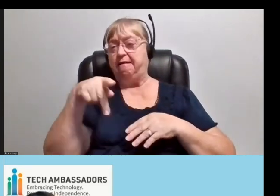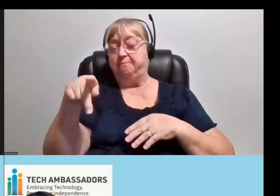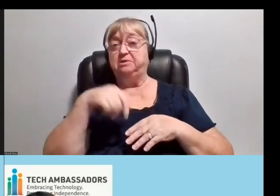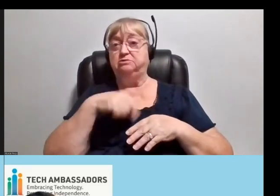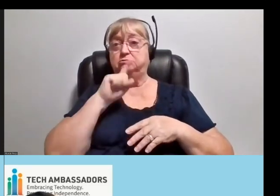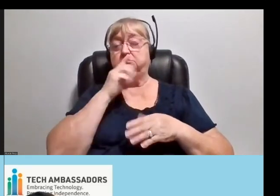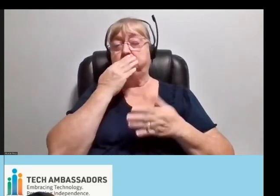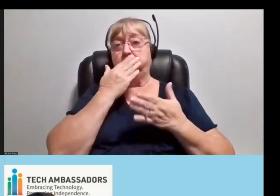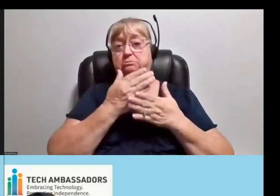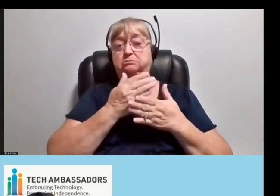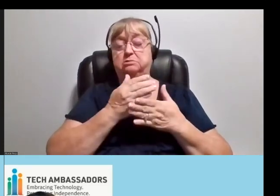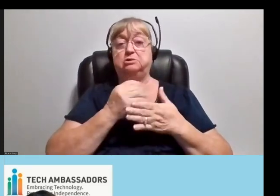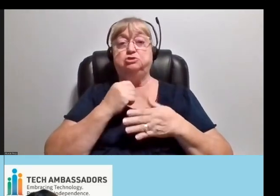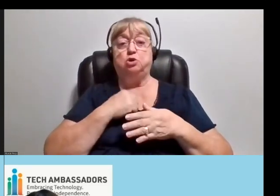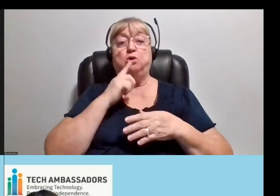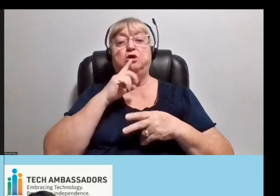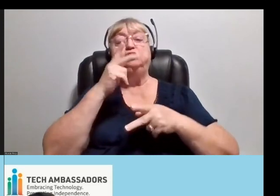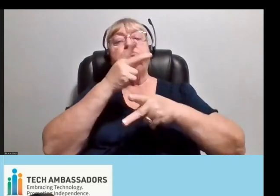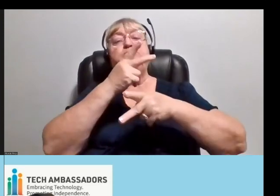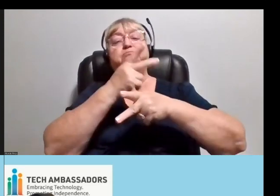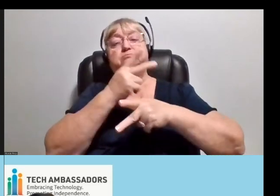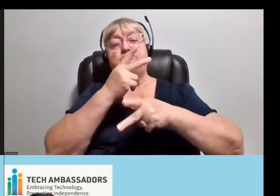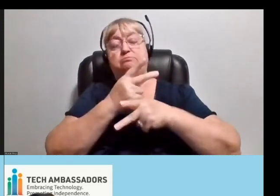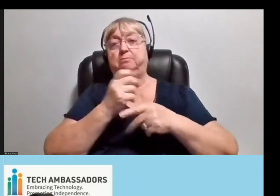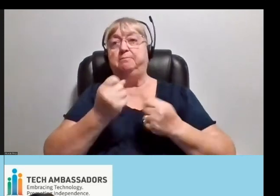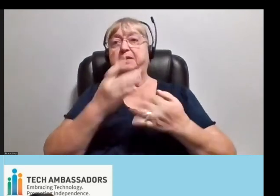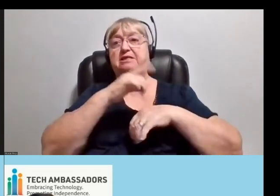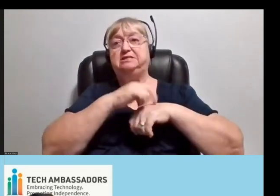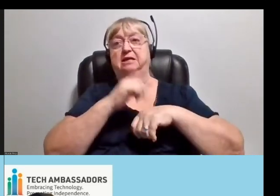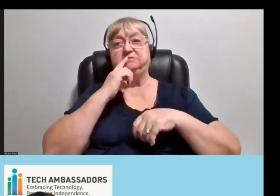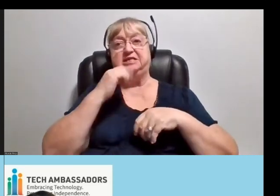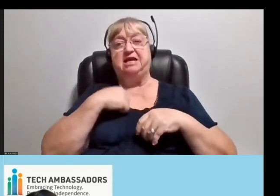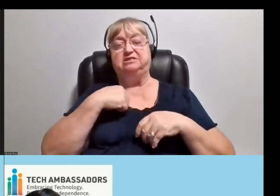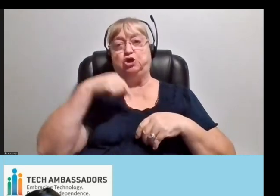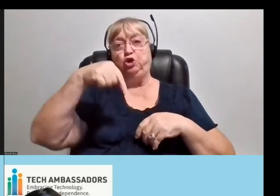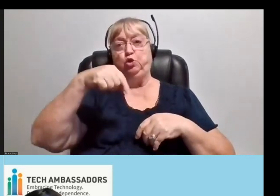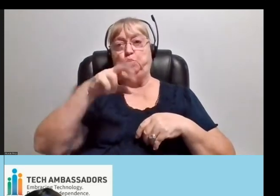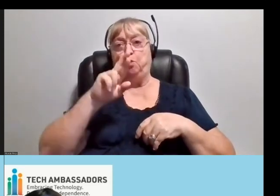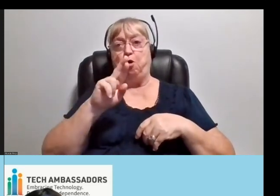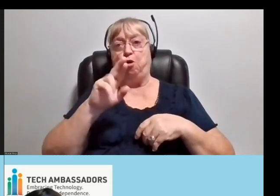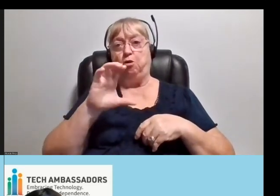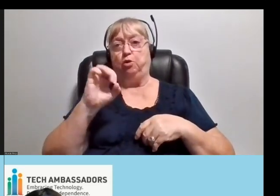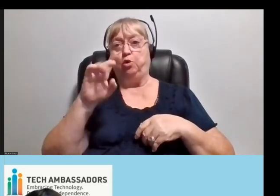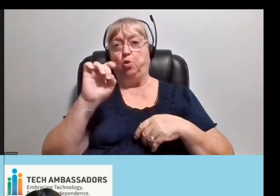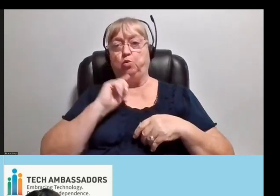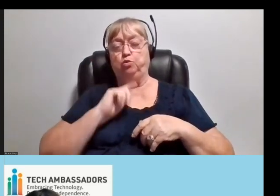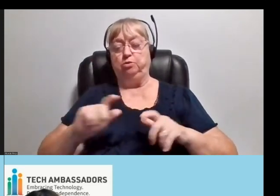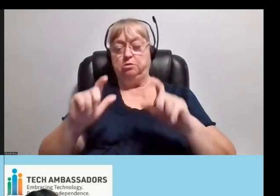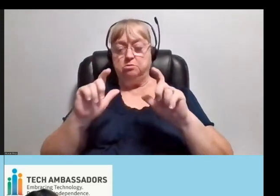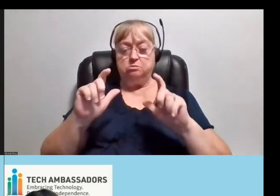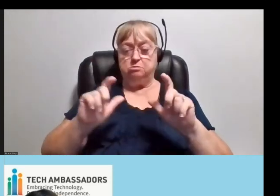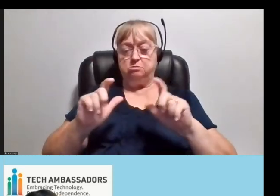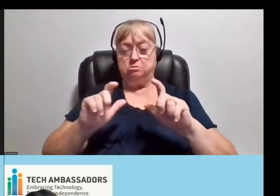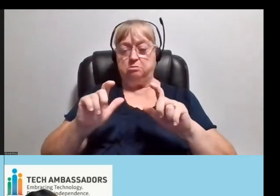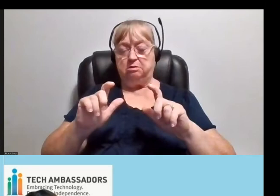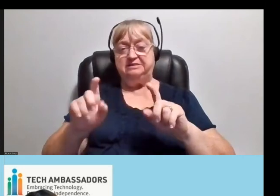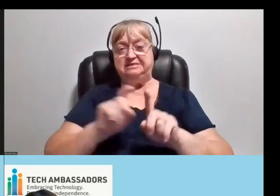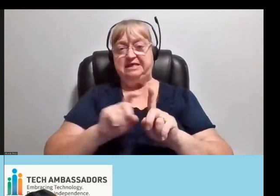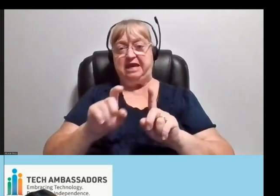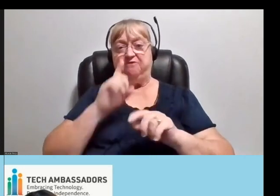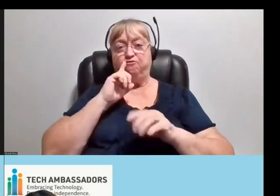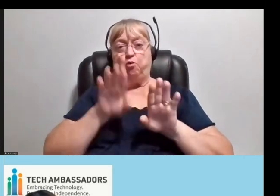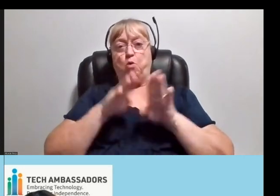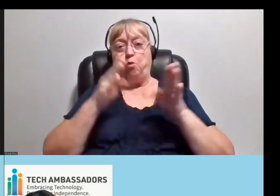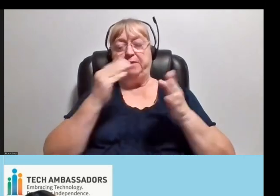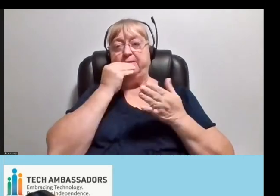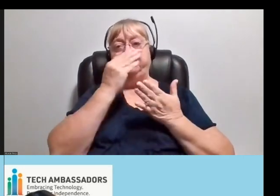good. So I would be careful. A lot of the times they'll have a QR code at your table that you can scan to open up the menu or to go